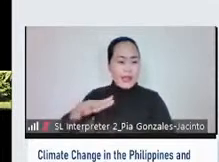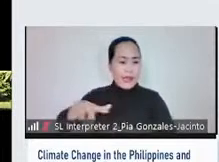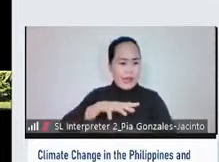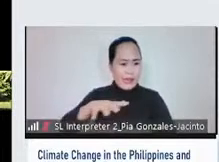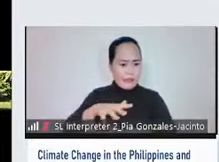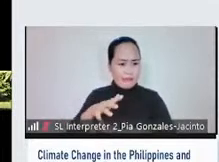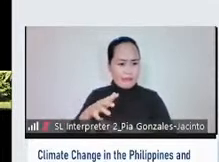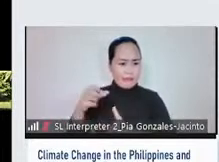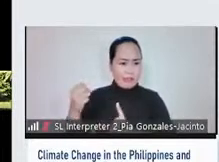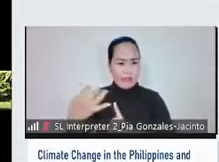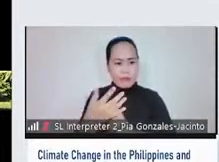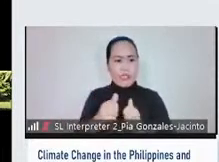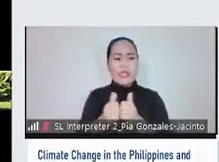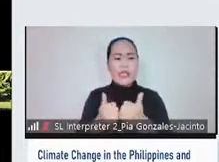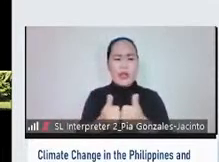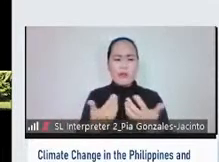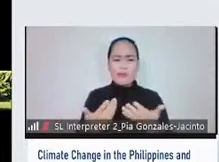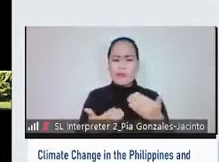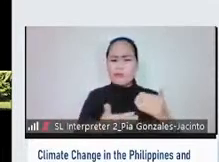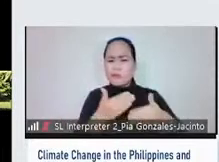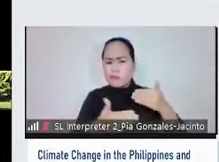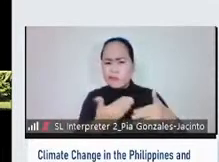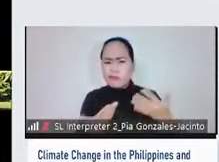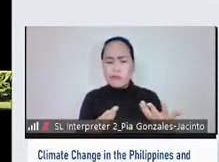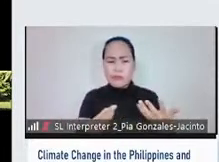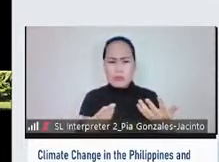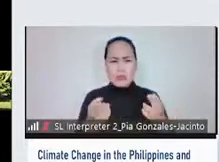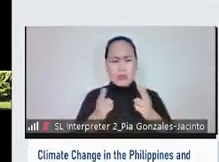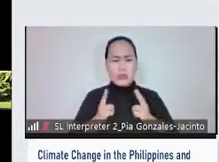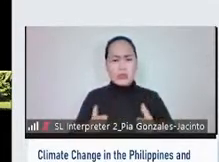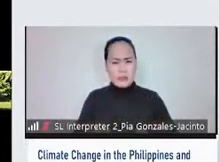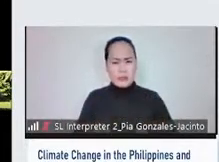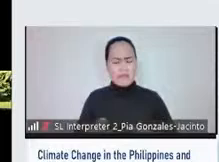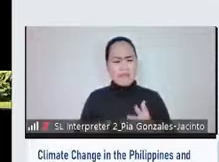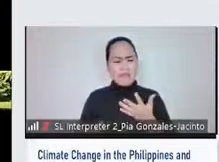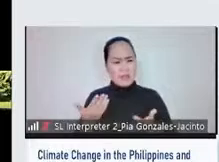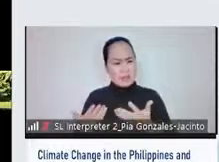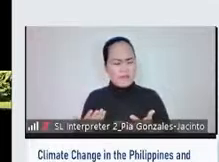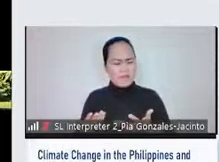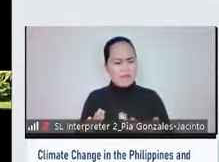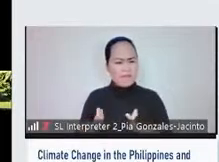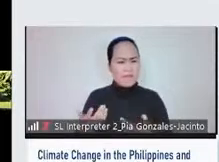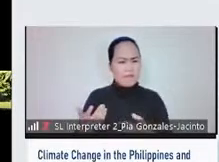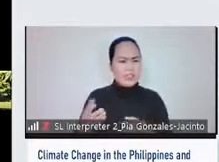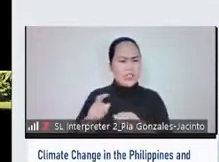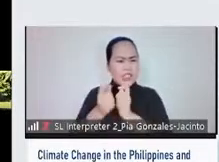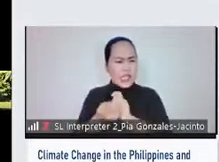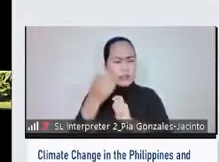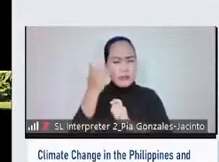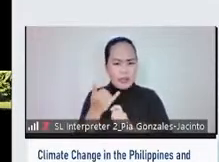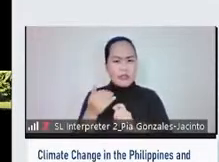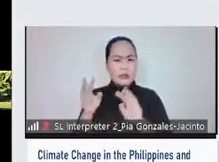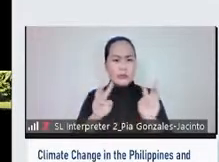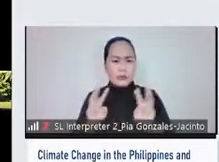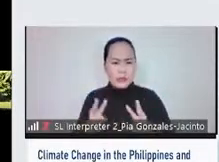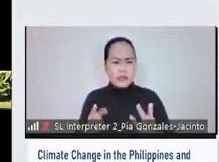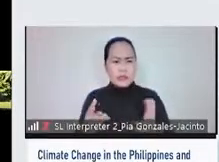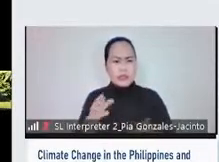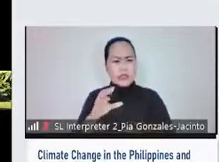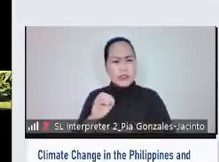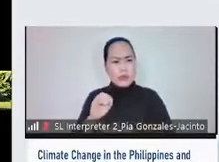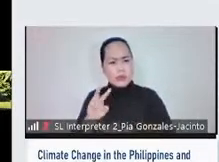these processes, but human-induced climate change has reversed that trend with massive CO2 and methane emissions from the modern